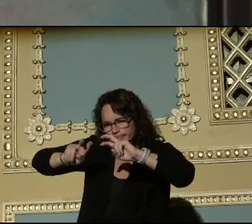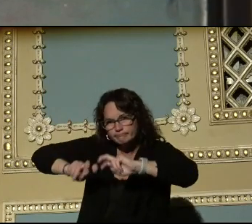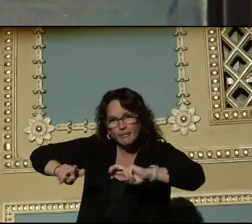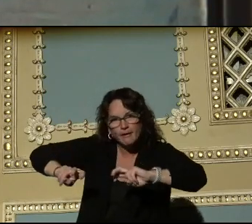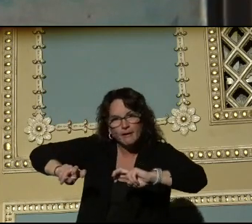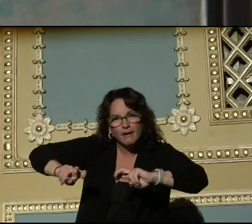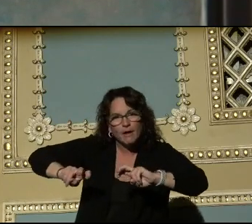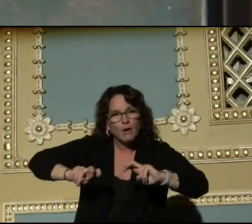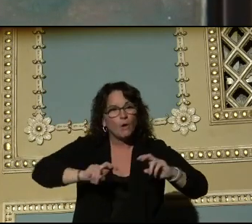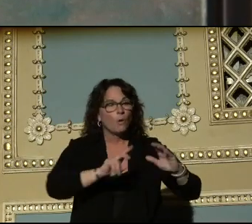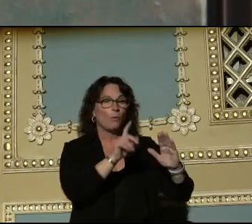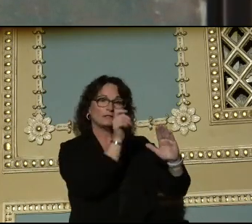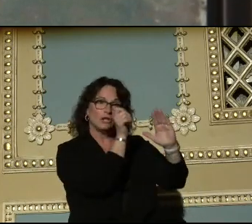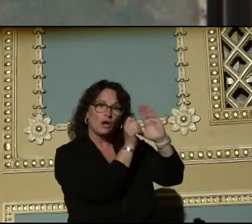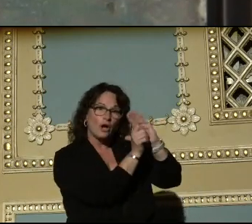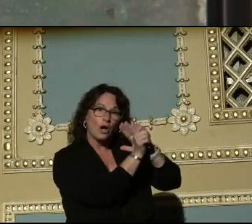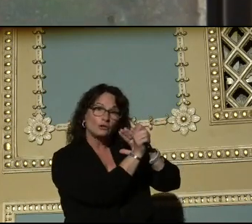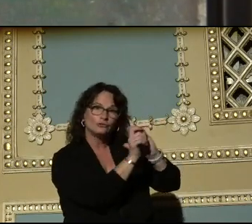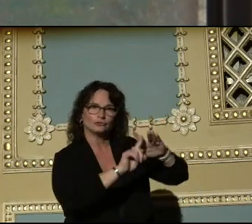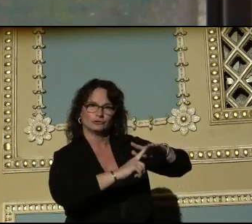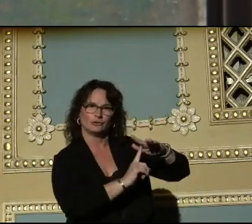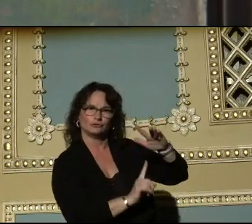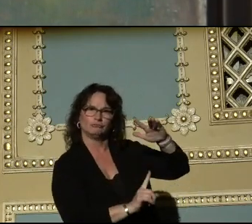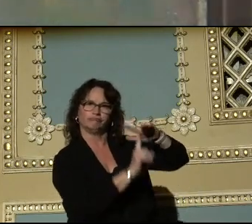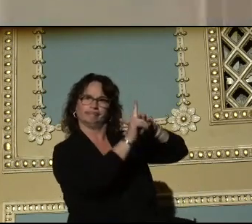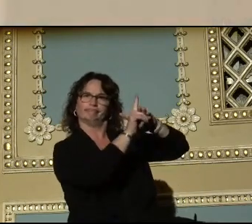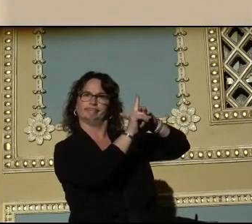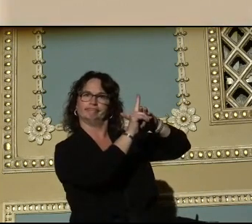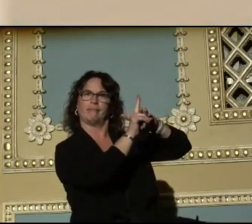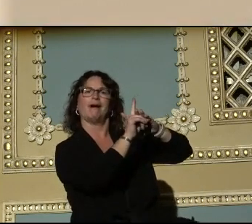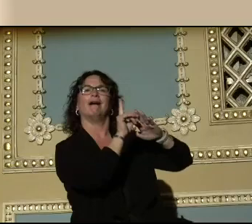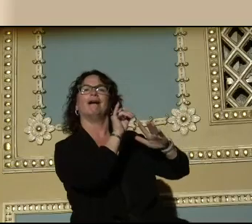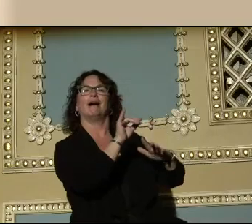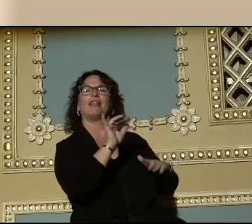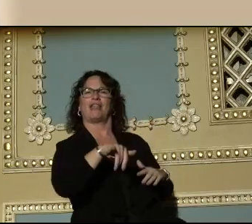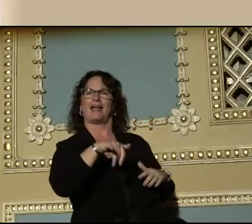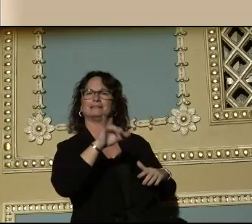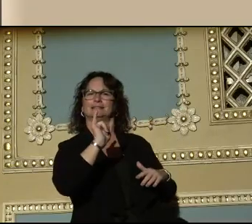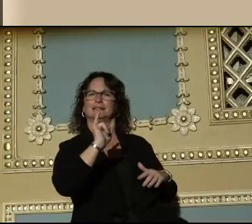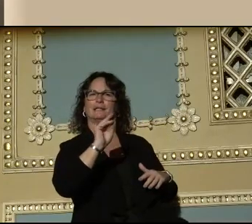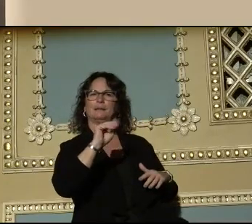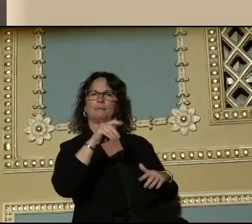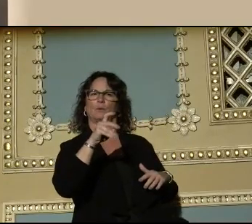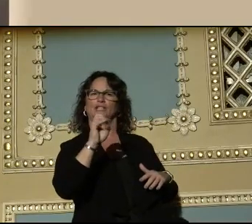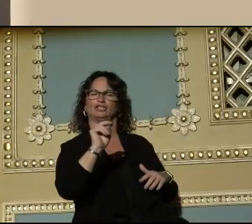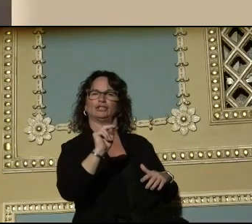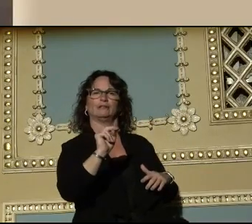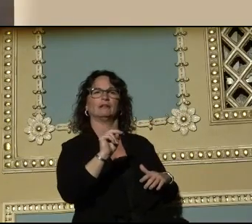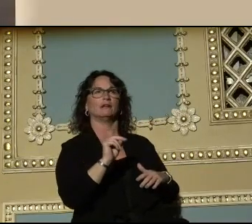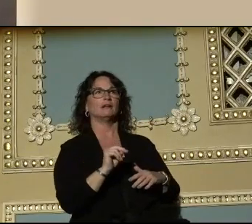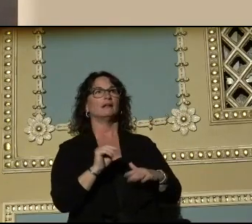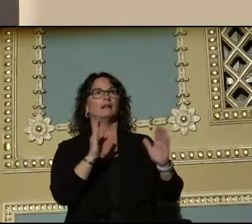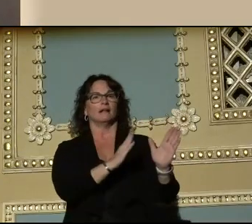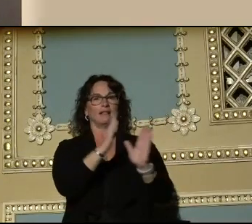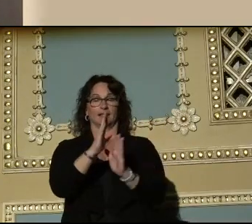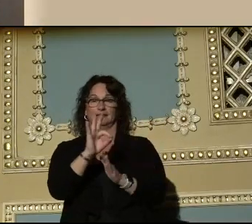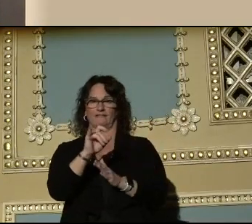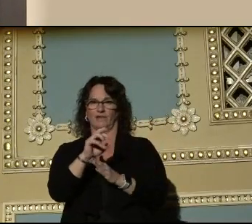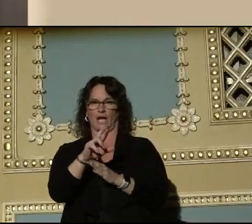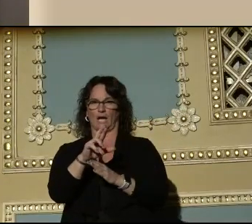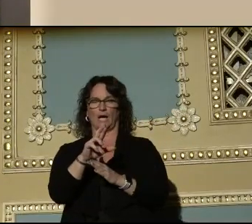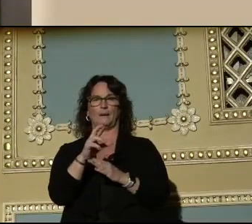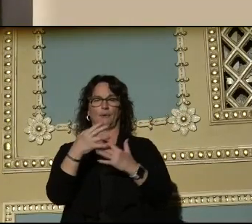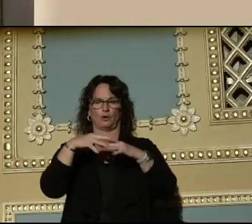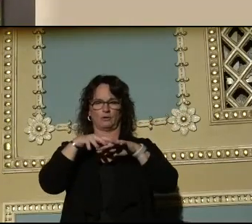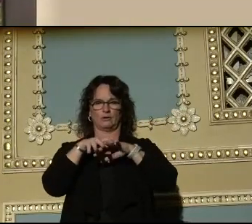show, hence impression. This is a fiber piece of many contrasting fabrics